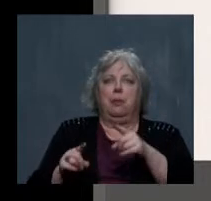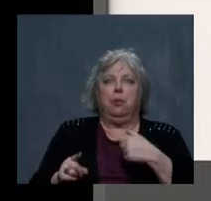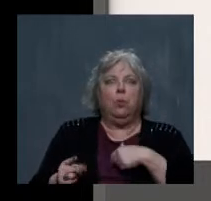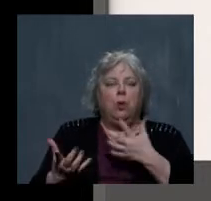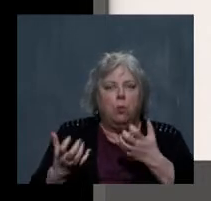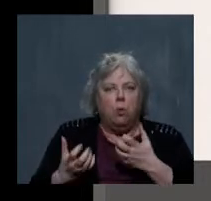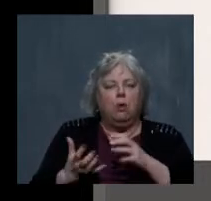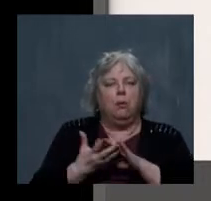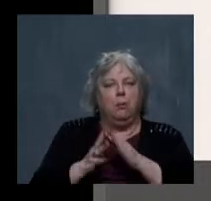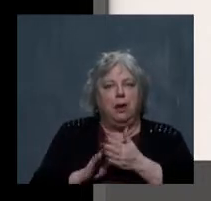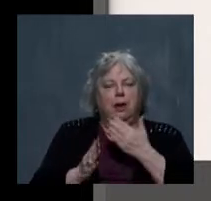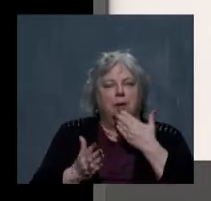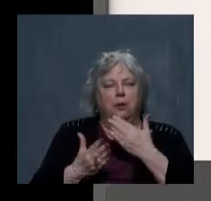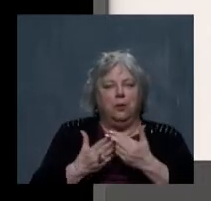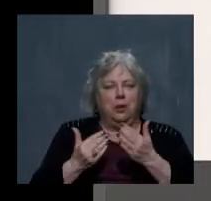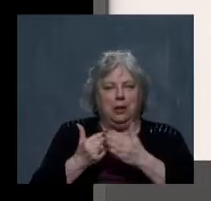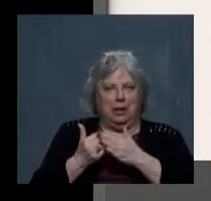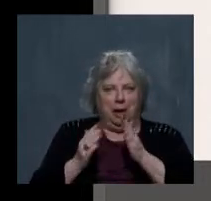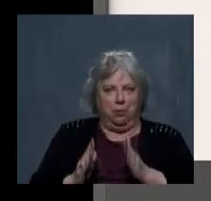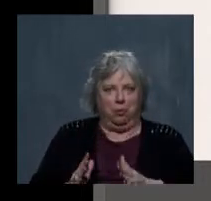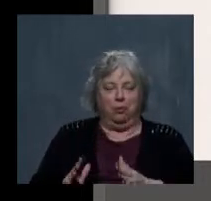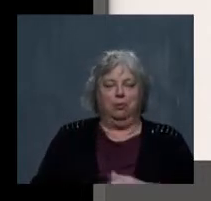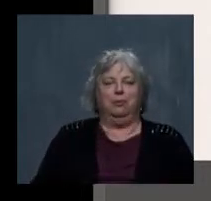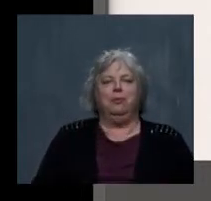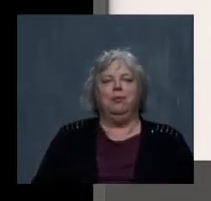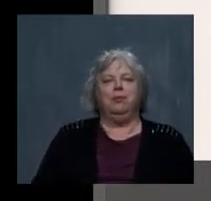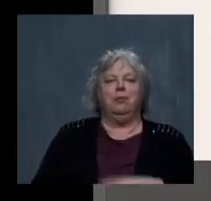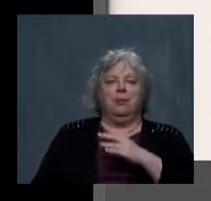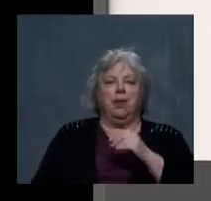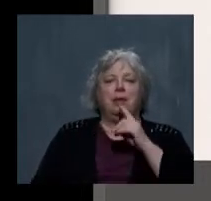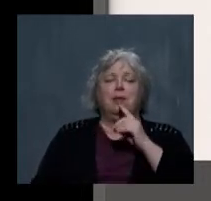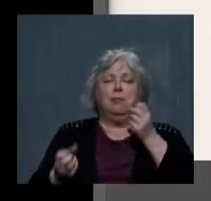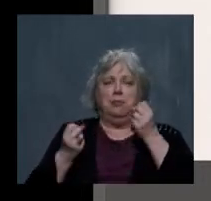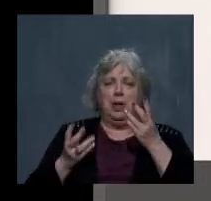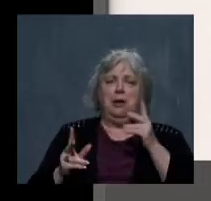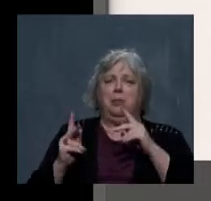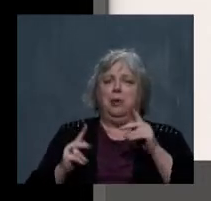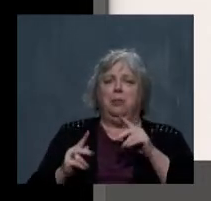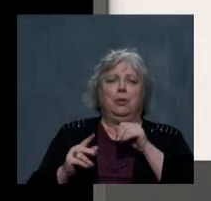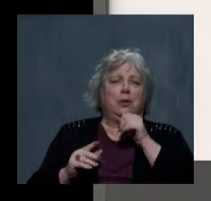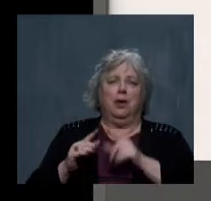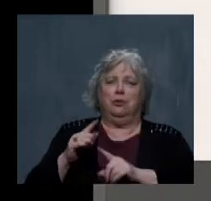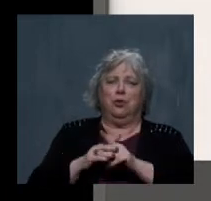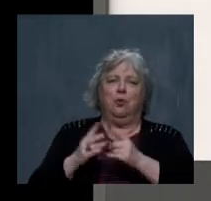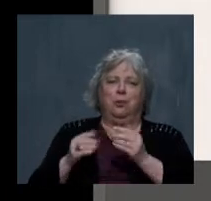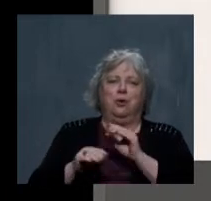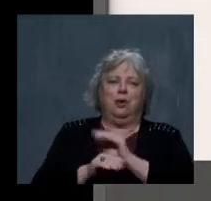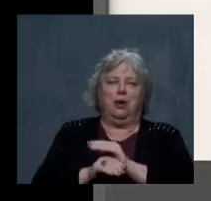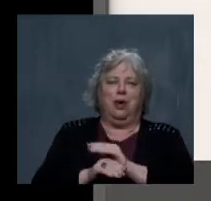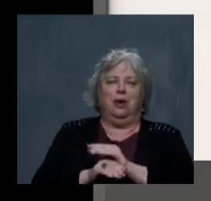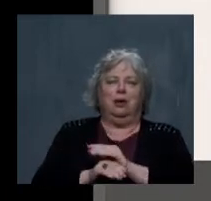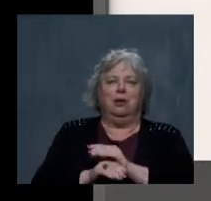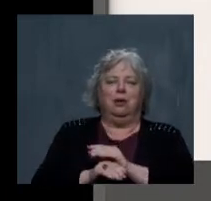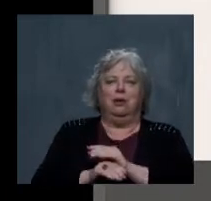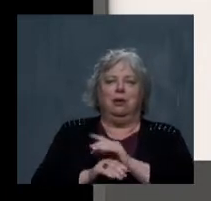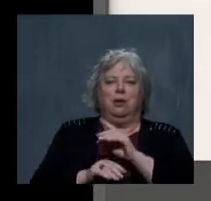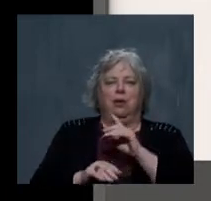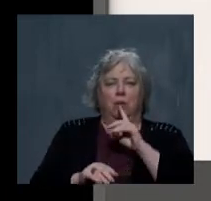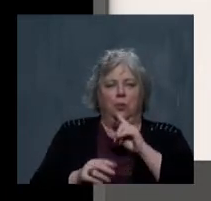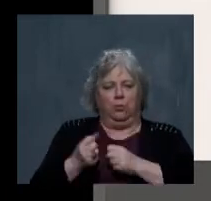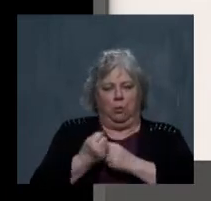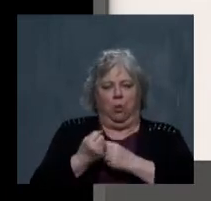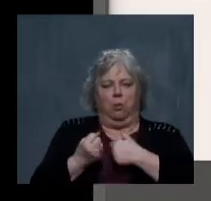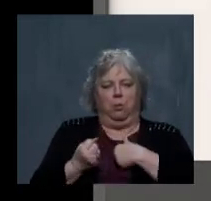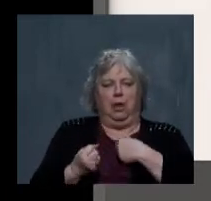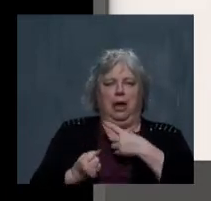good neighbors. And we, but also, there's a lot of people that are not here tonight that are standing right here beside me, and they're